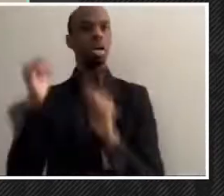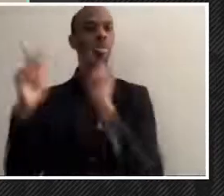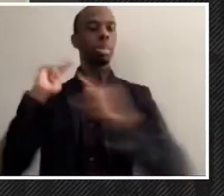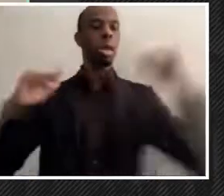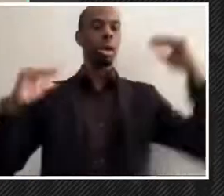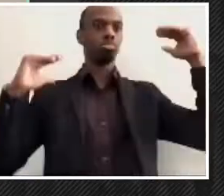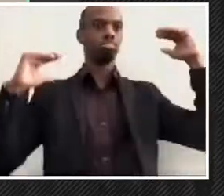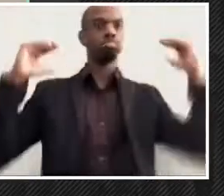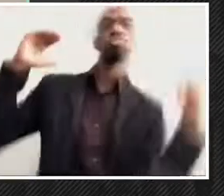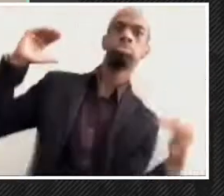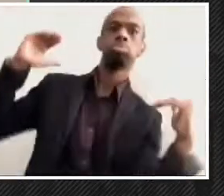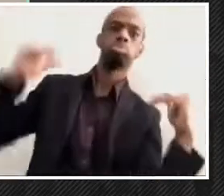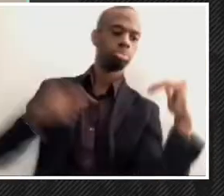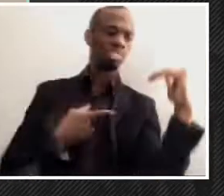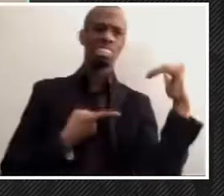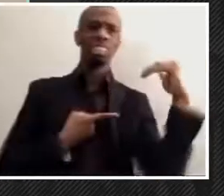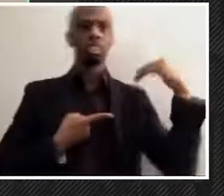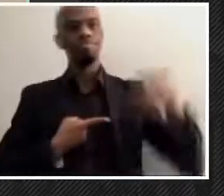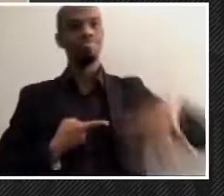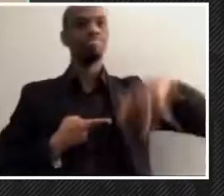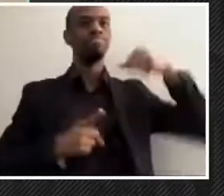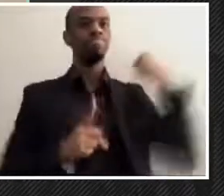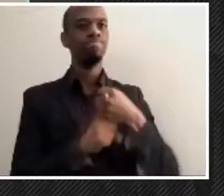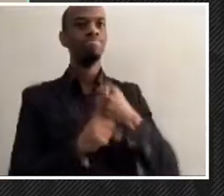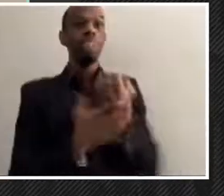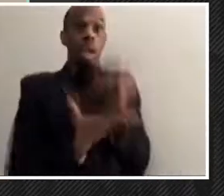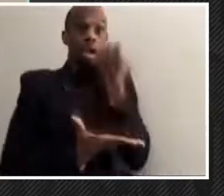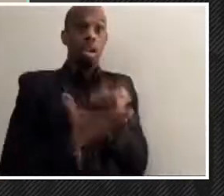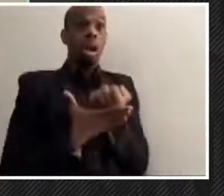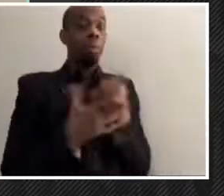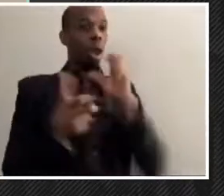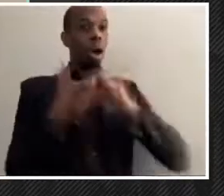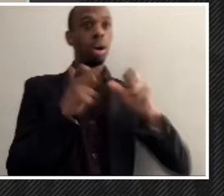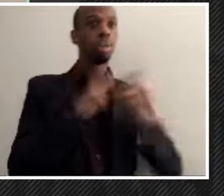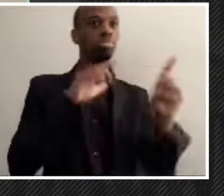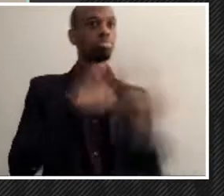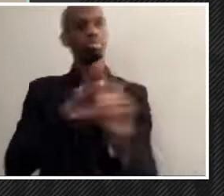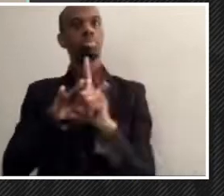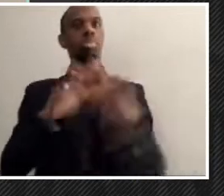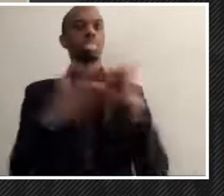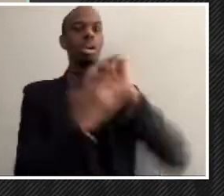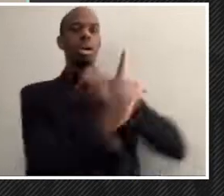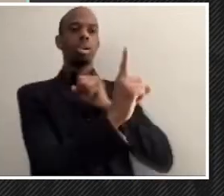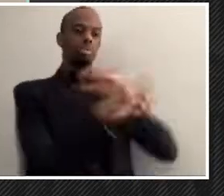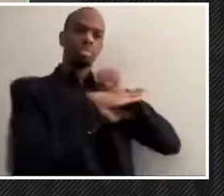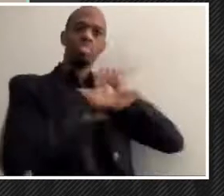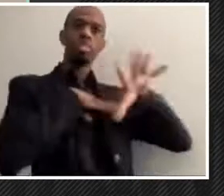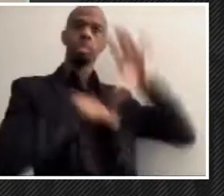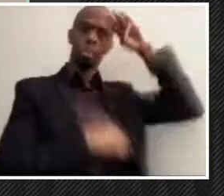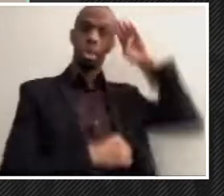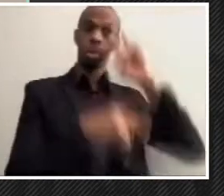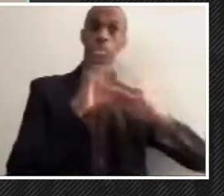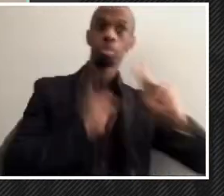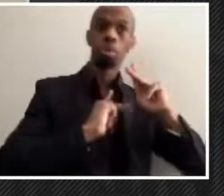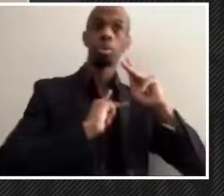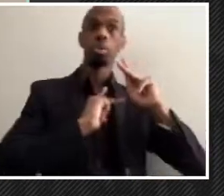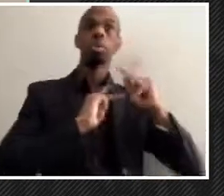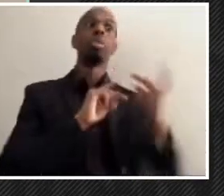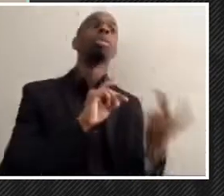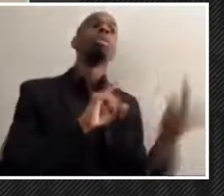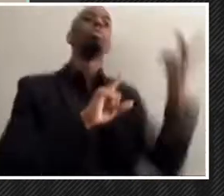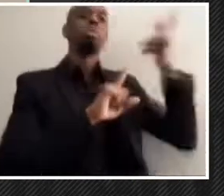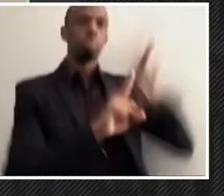economic crisis that was induced by a pandemic that adversely affected Black people, to the consistent problems in our criminal, legal, and